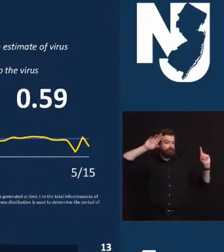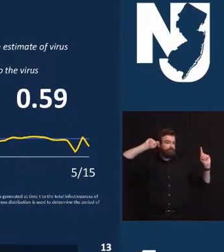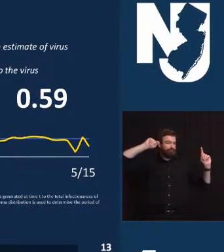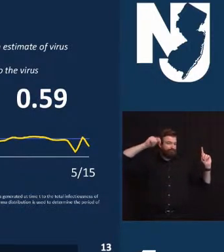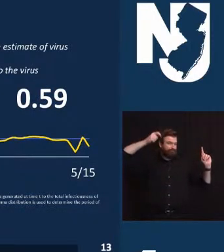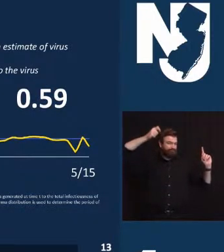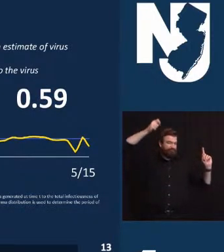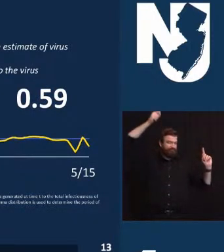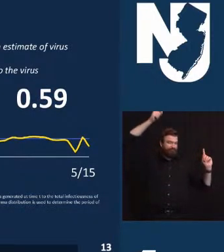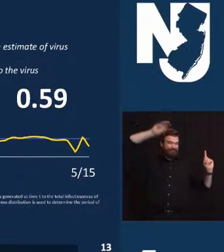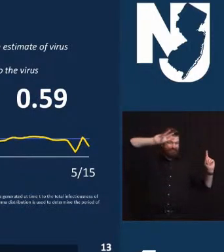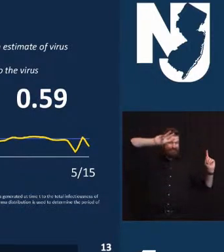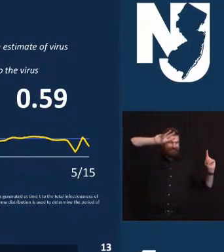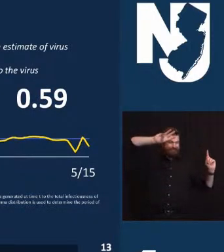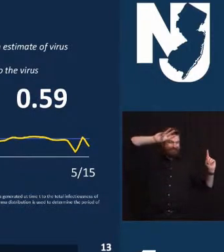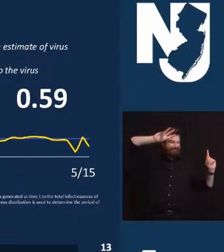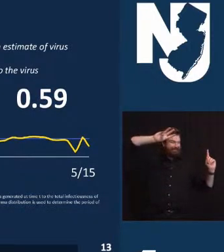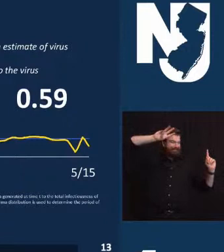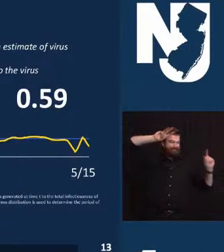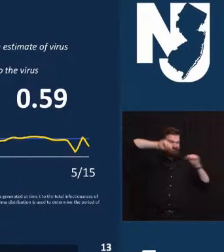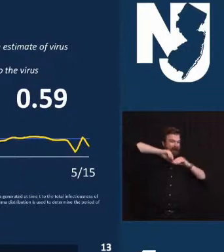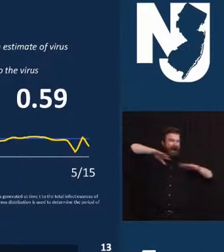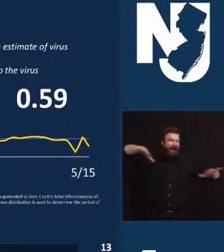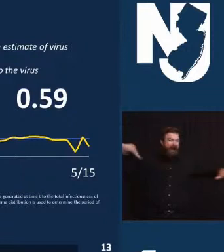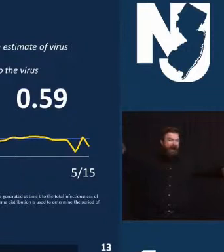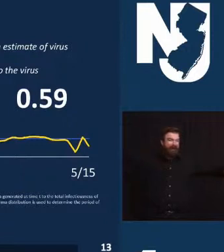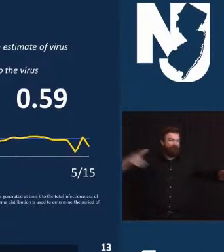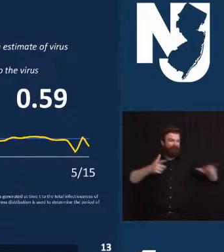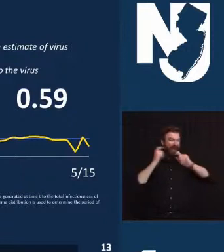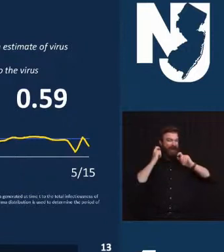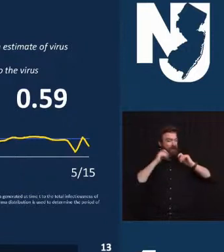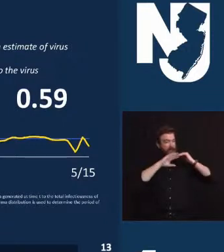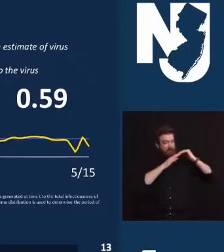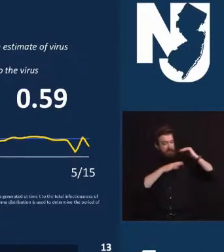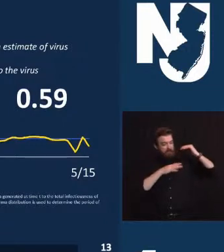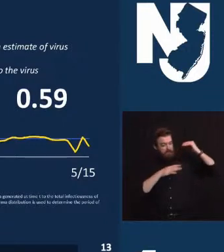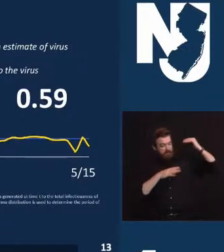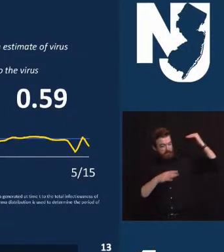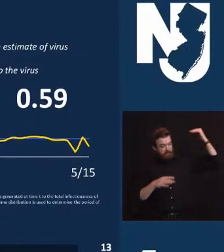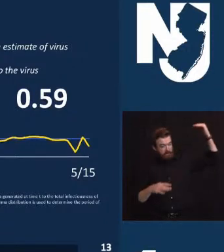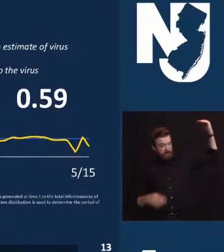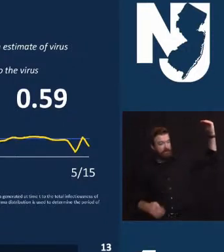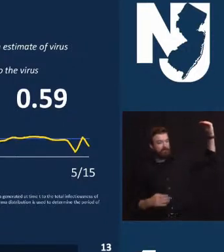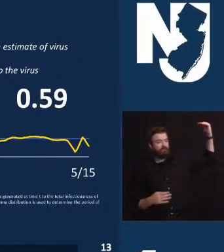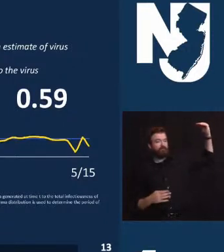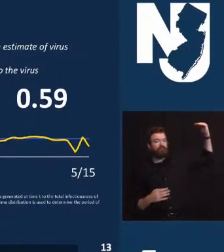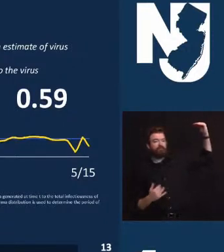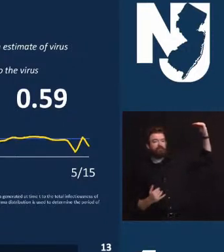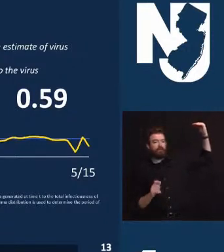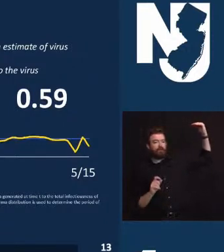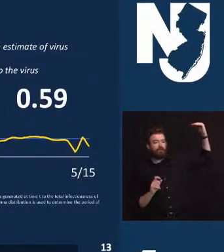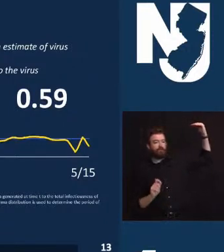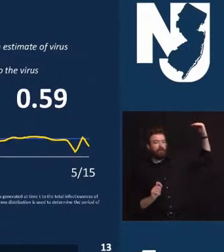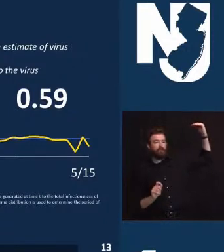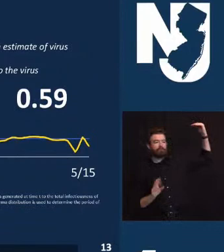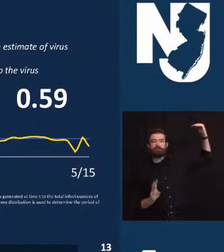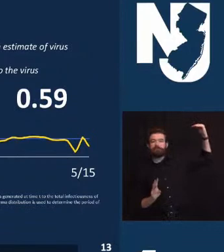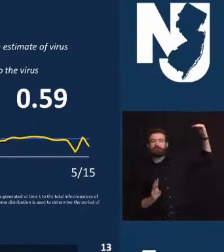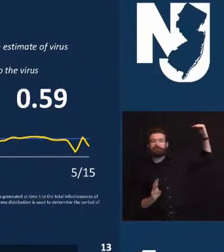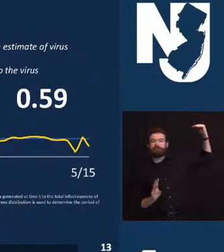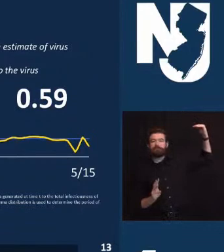6. Today, it is 1/10 of that level. Folks, we have done this, you have done this